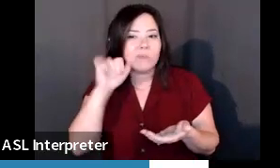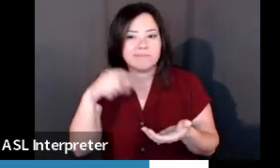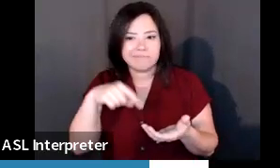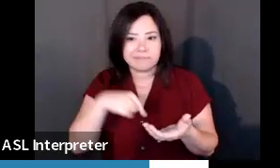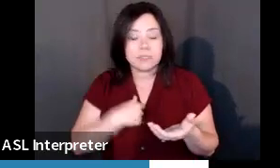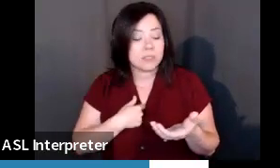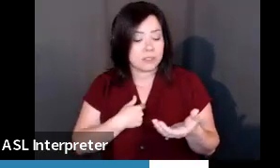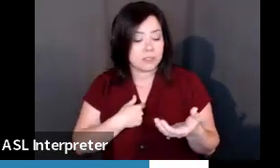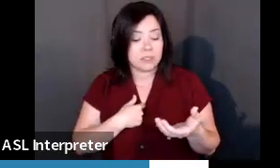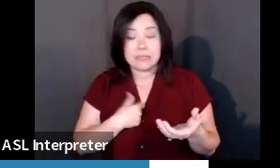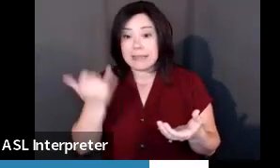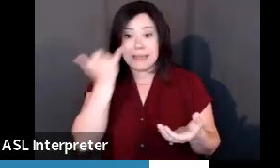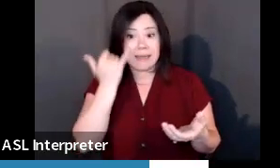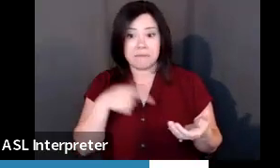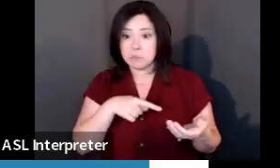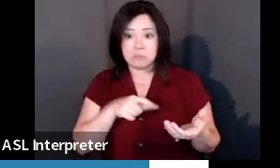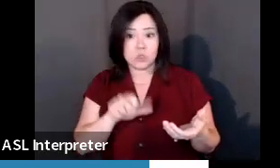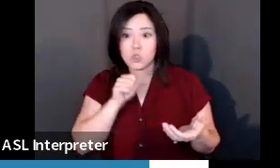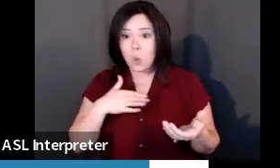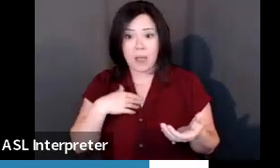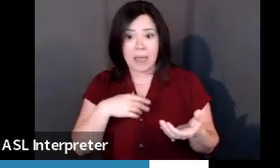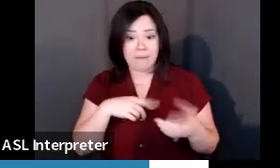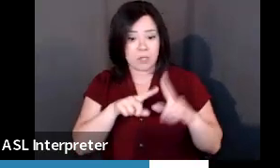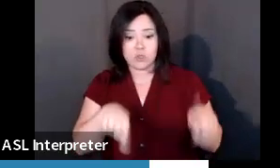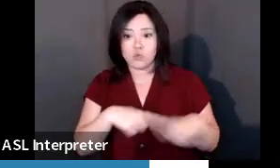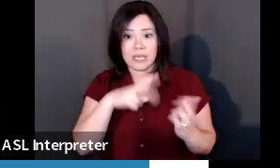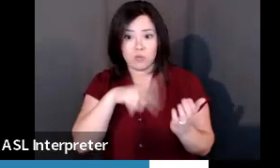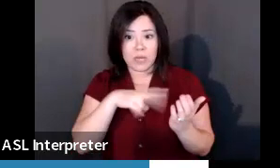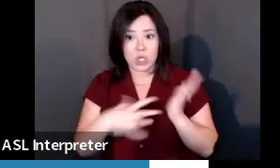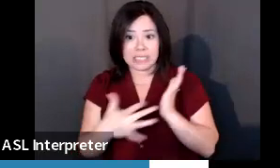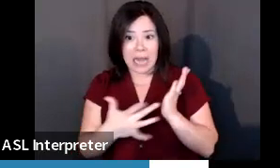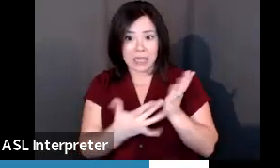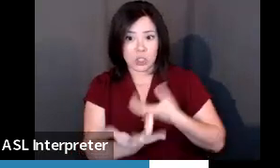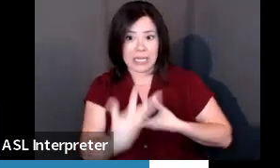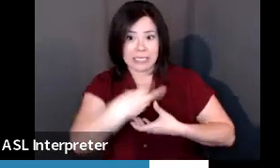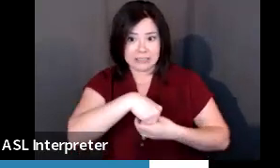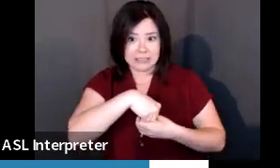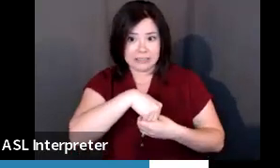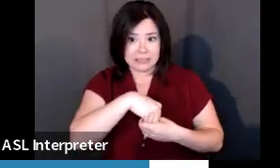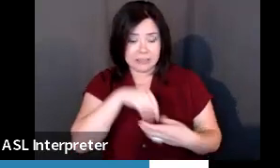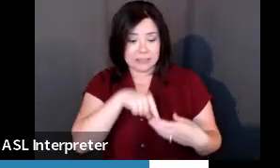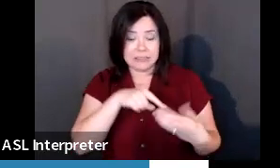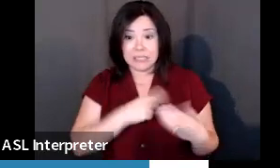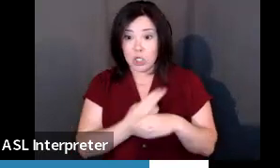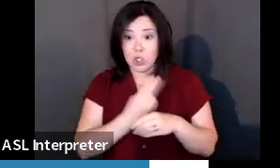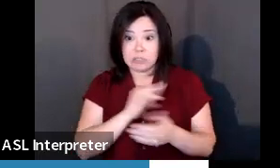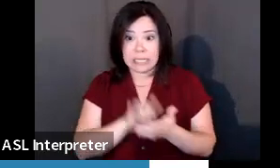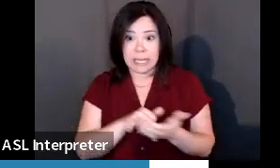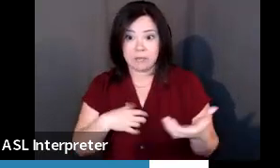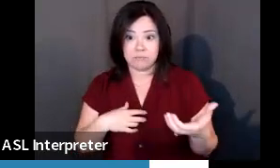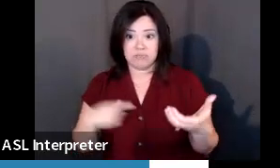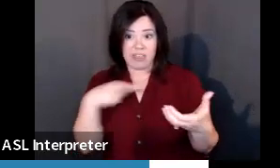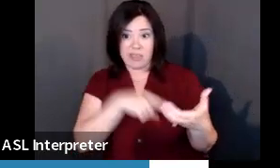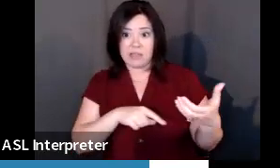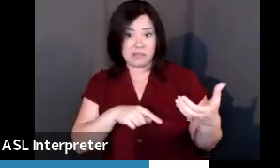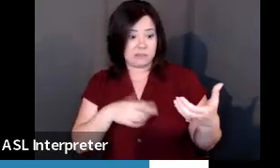But if I didn't have the screen reader technology built in and using it, I would not be able